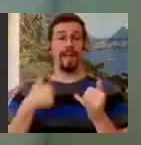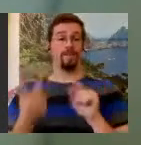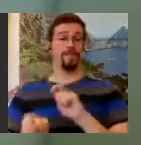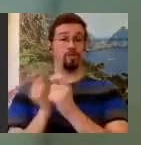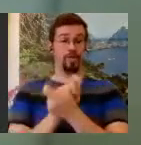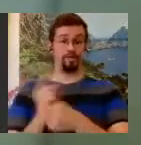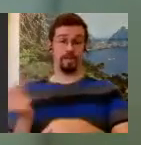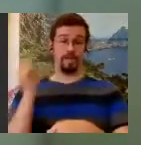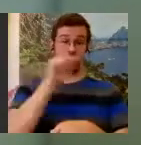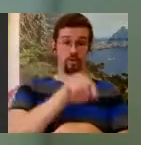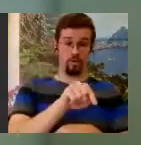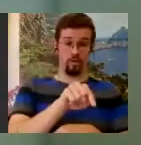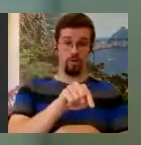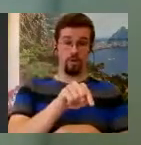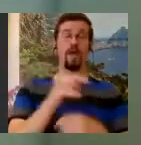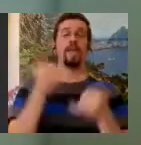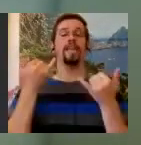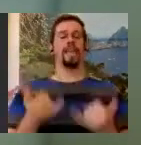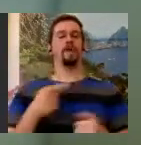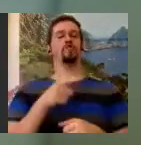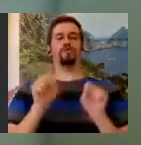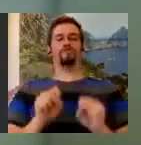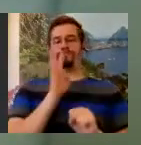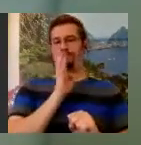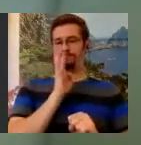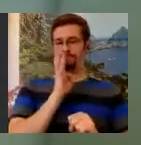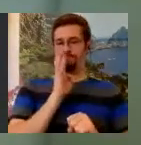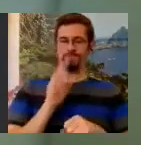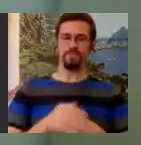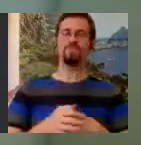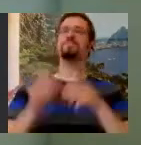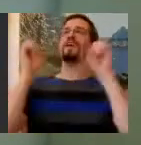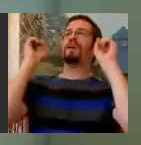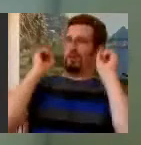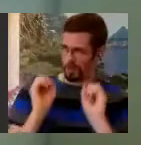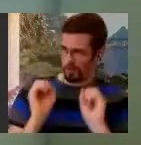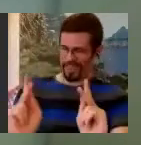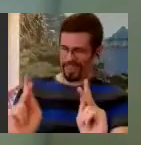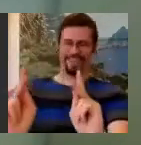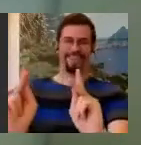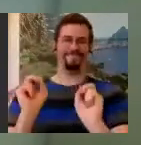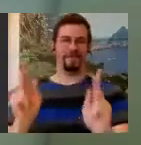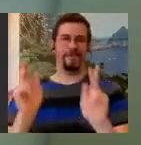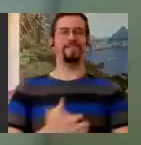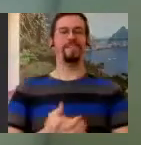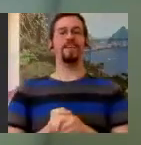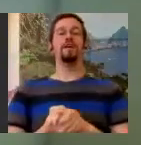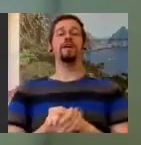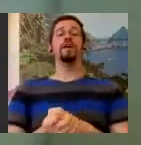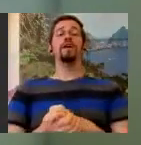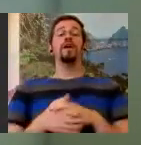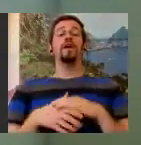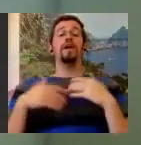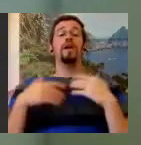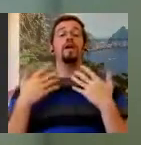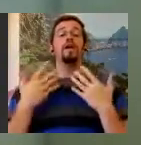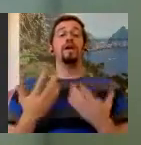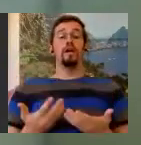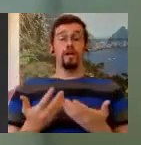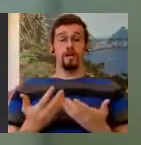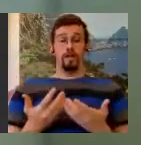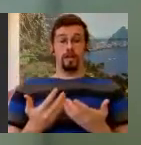you are now showing up. And now you start talking. Okay. Okay. So,